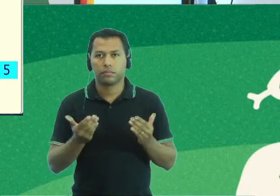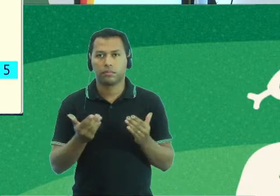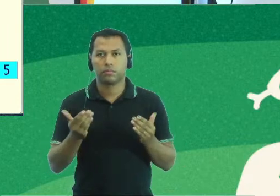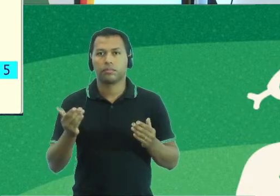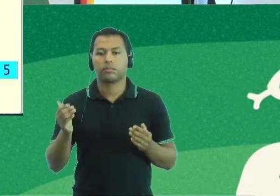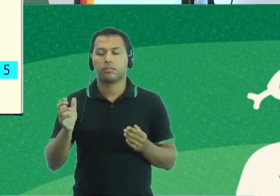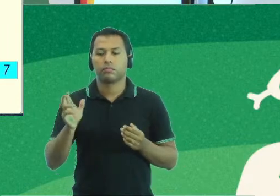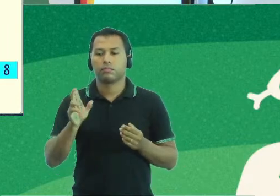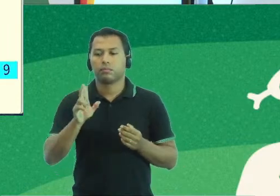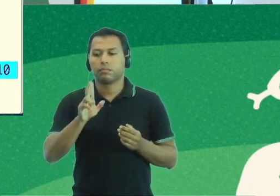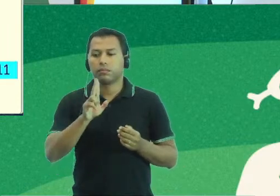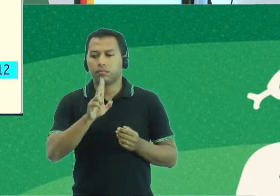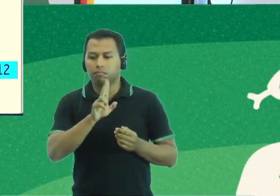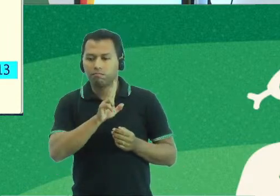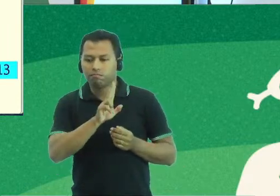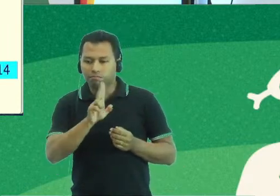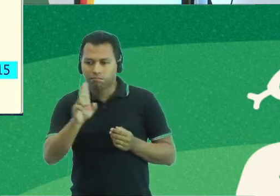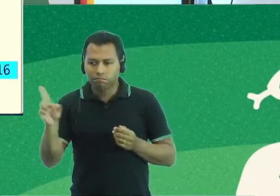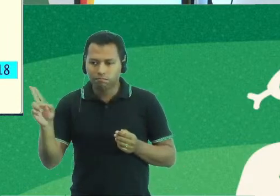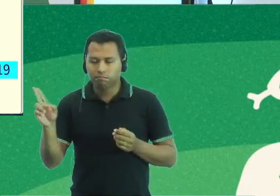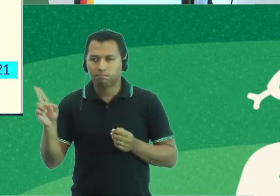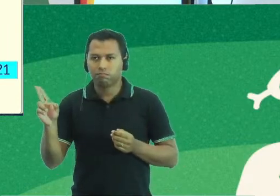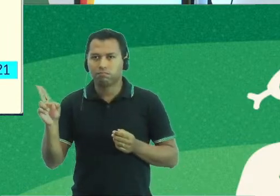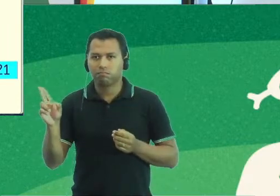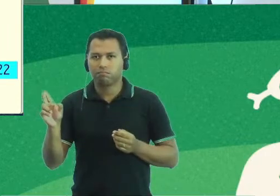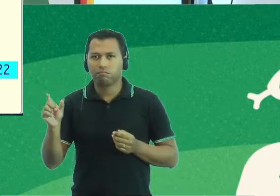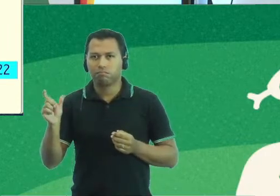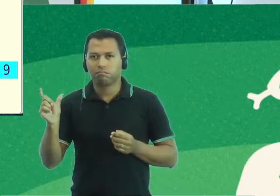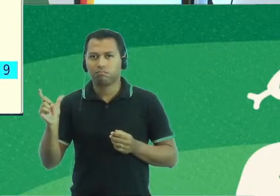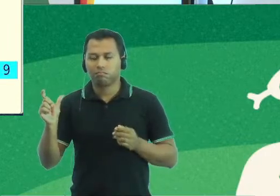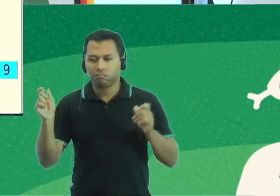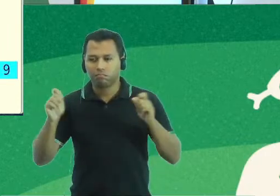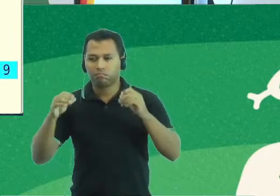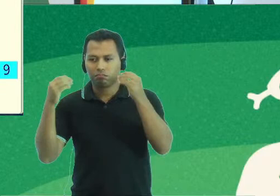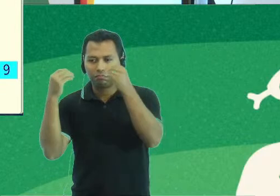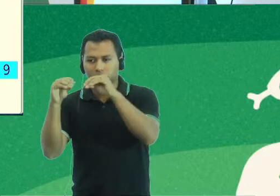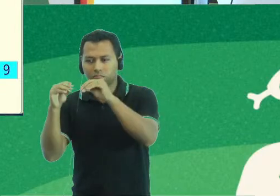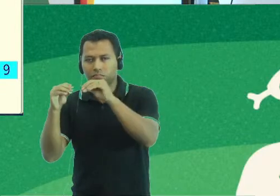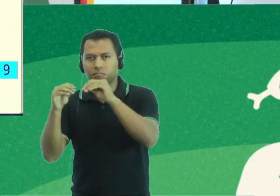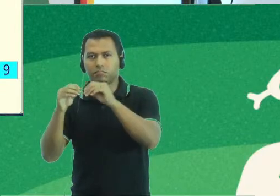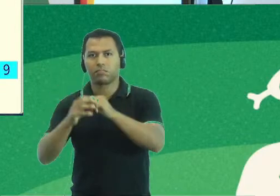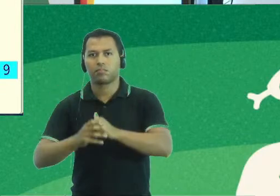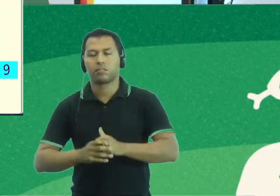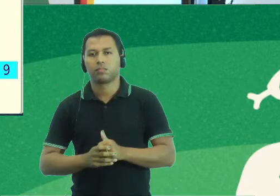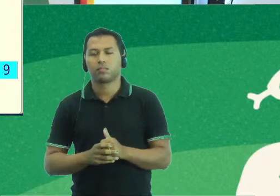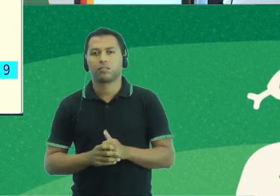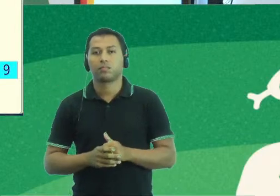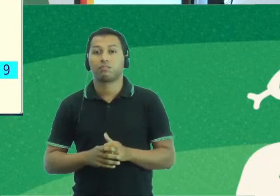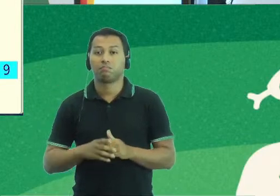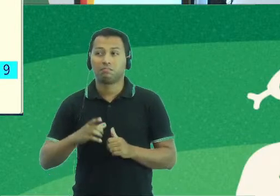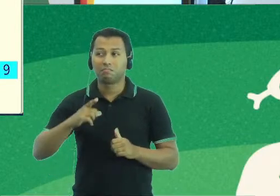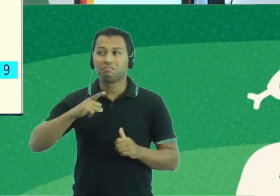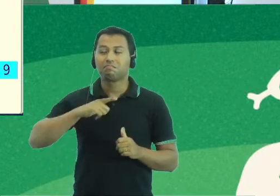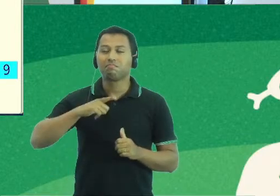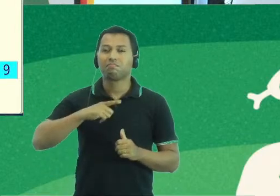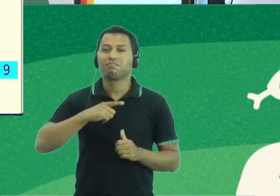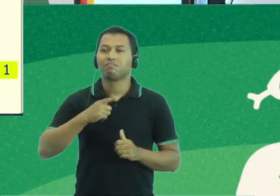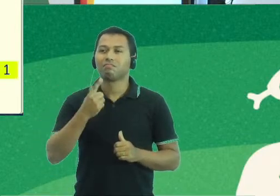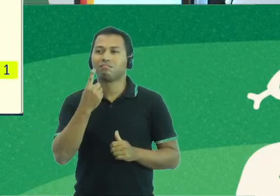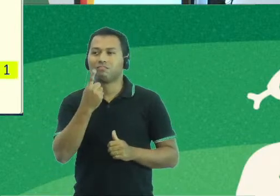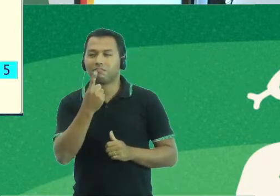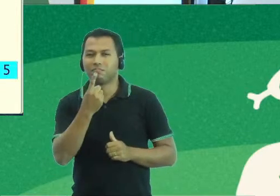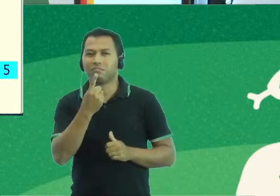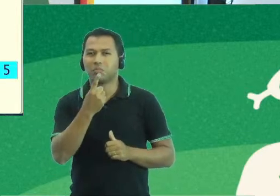then if that isn't nothing, like if that actually exists, if there actually is one, because it could be an empty page, if there is one, then I